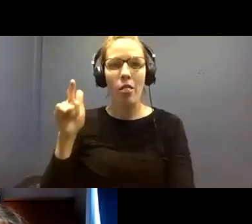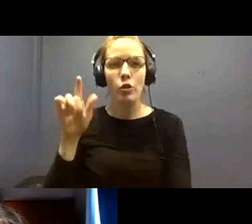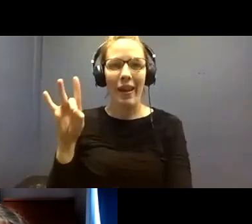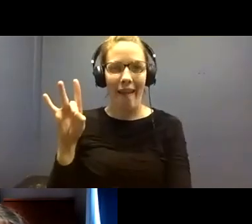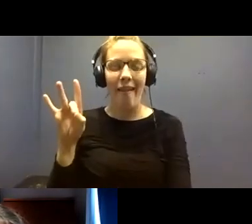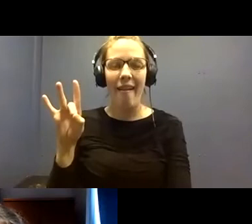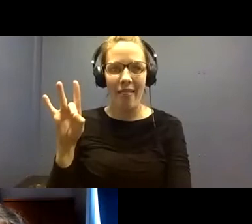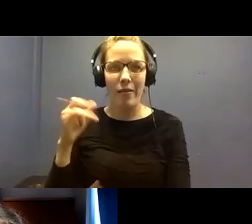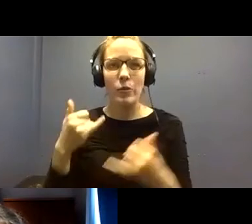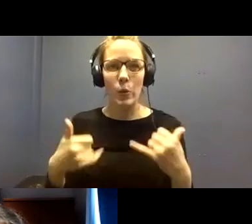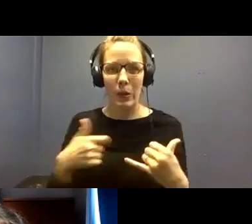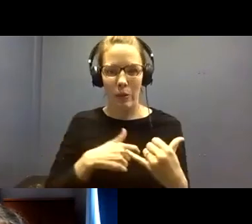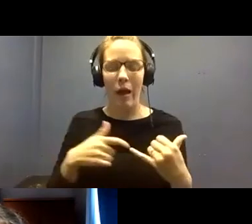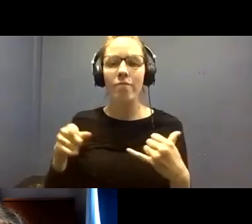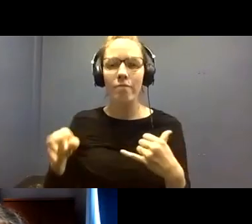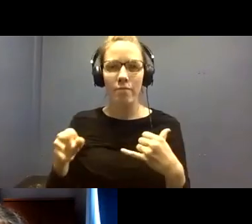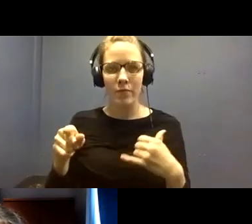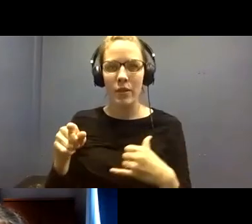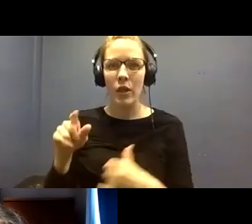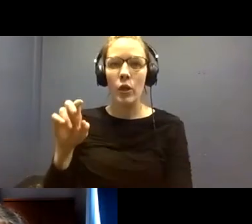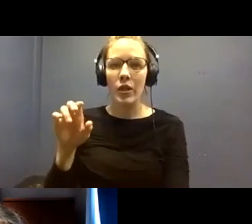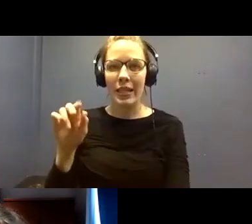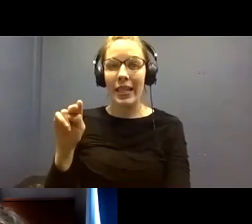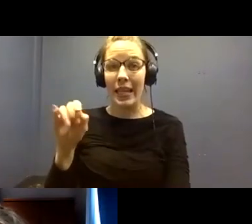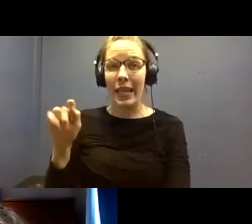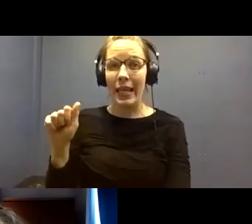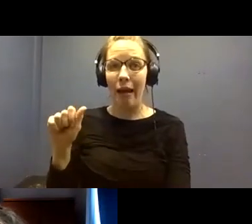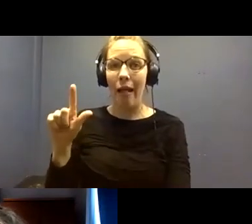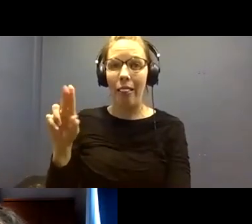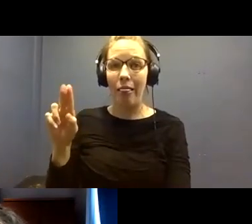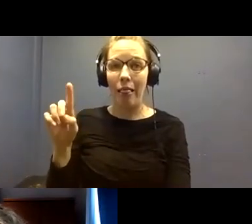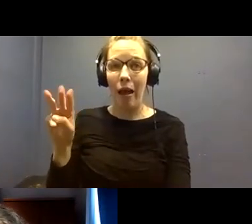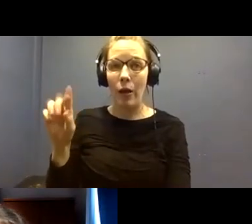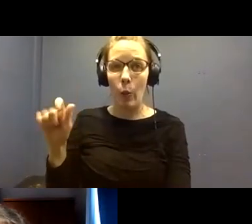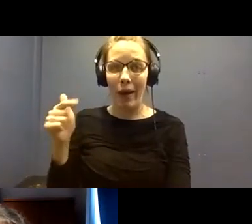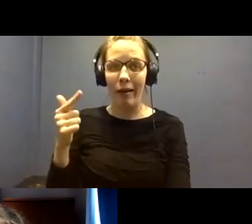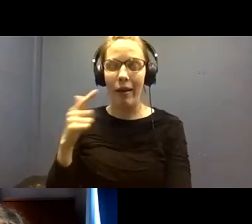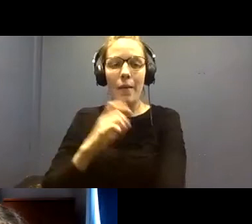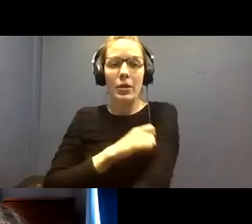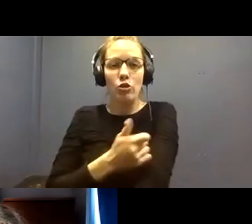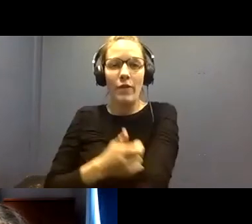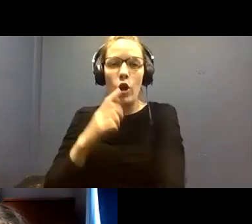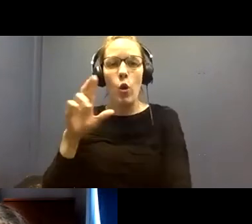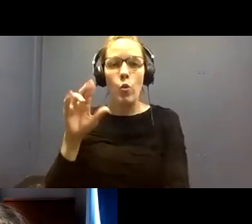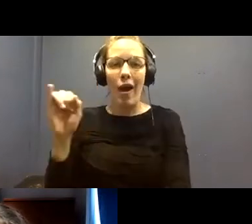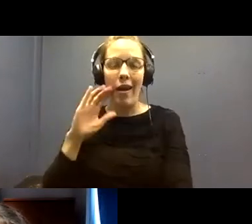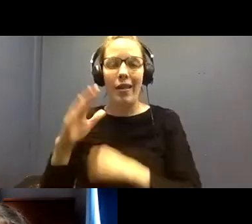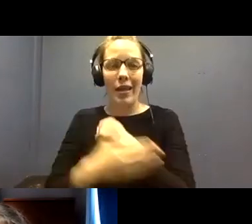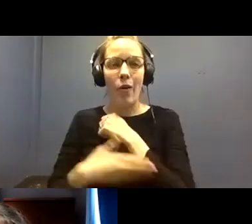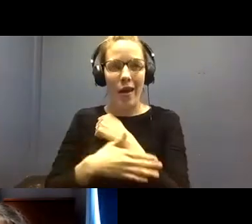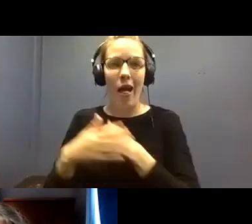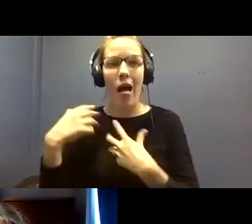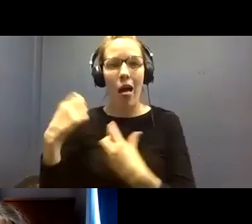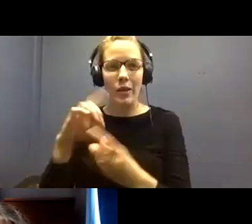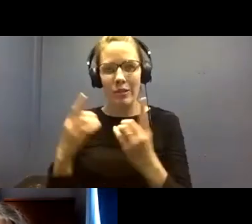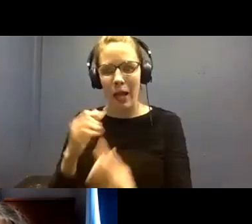and today we have with us Nita Ludwig. She is the administrator of the Rock Island County Health Department. We also have Amy Thoreson,